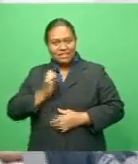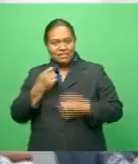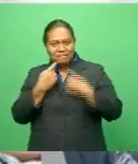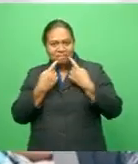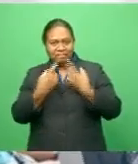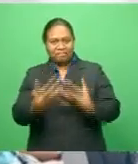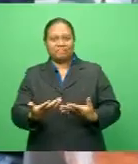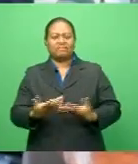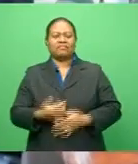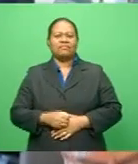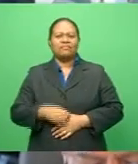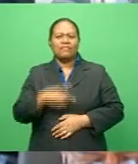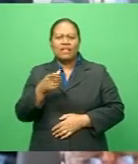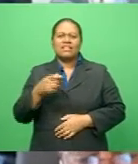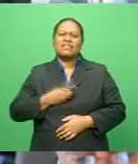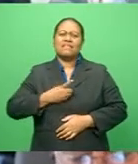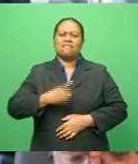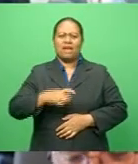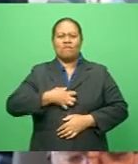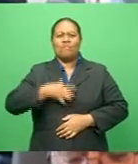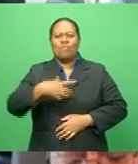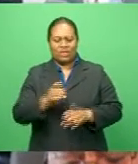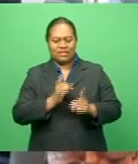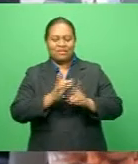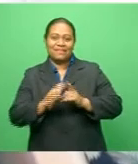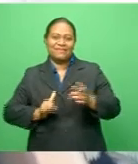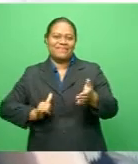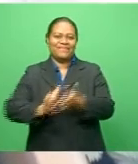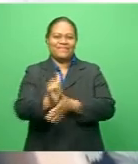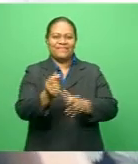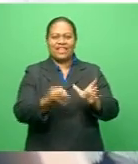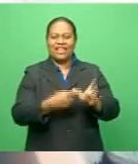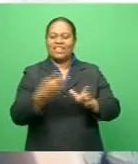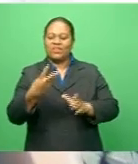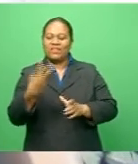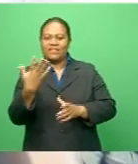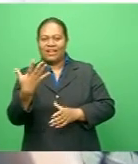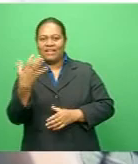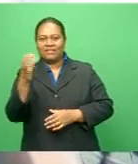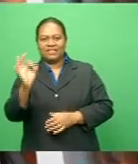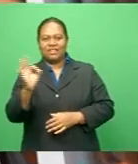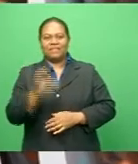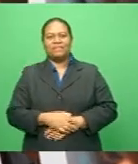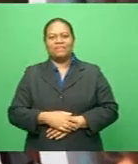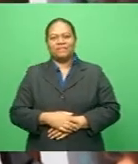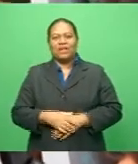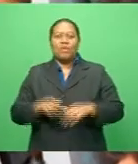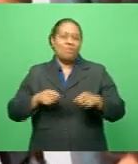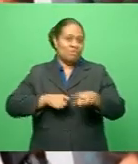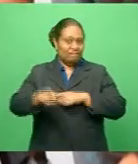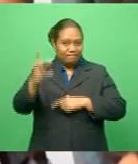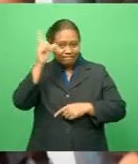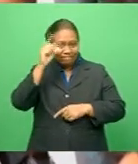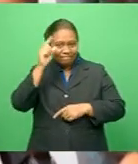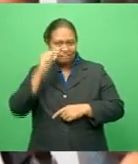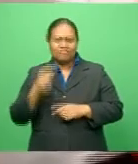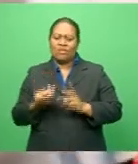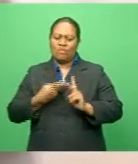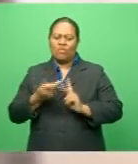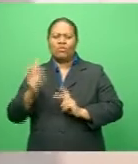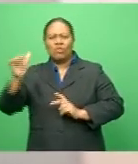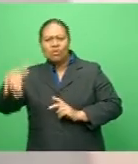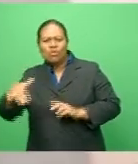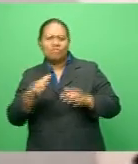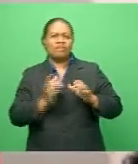says they've noted the demand for more special flights on Airbus A350. He says a lot of Fijians, both at home and around the